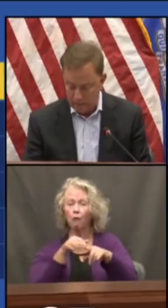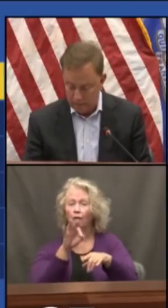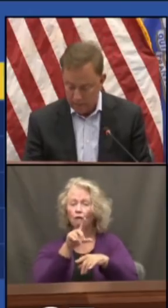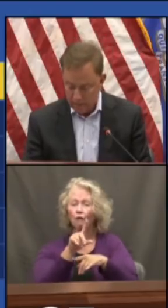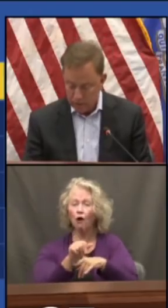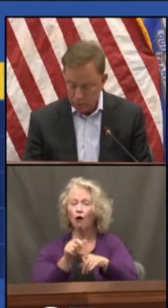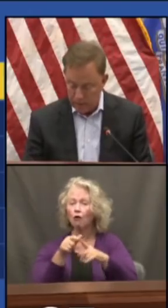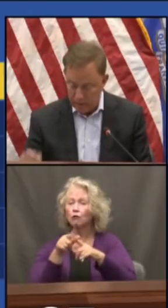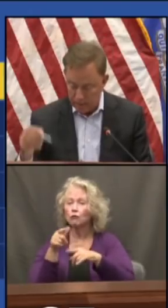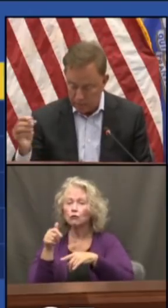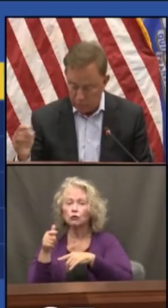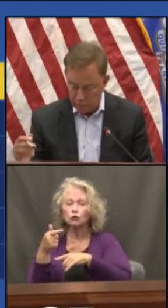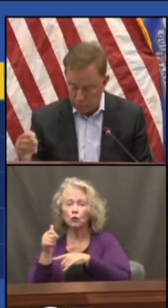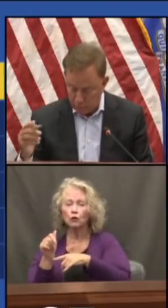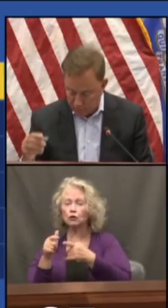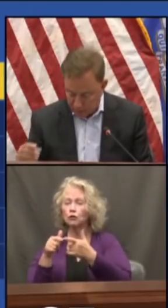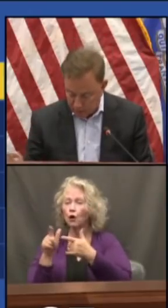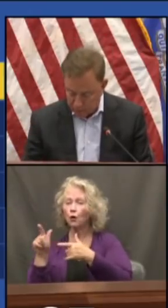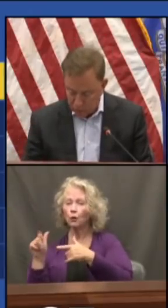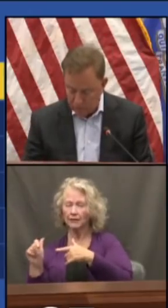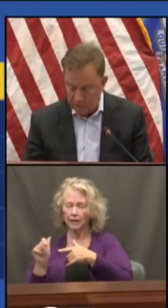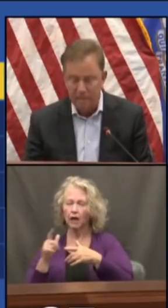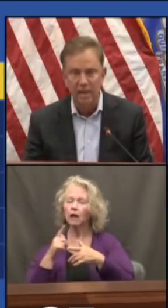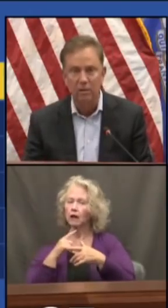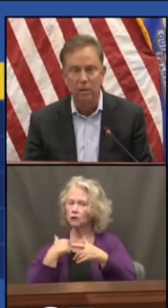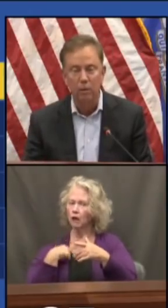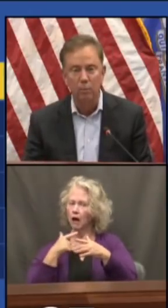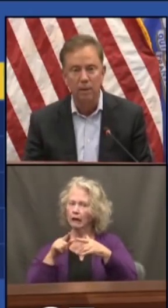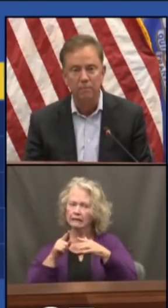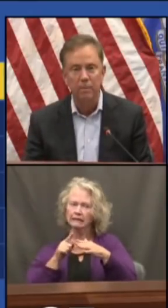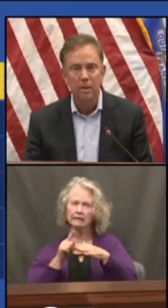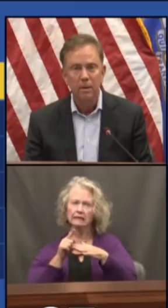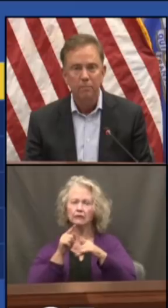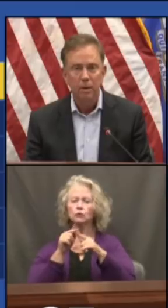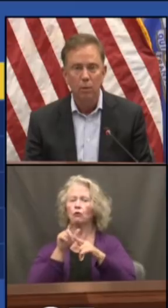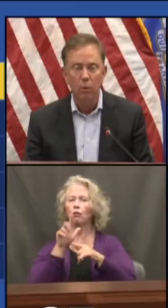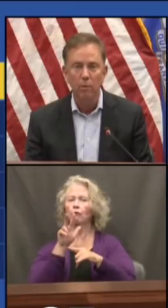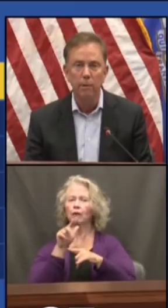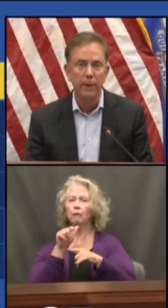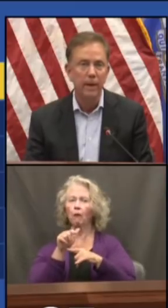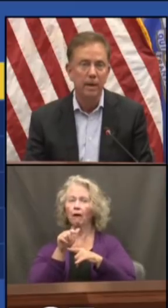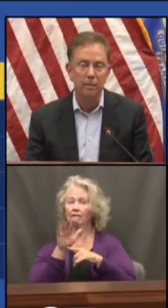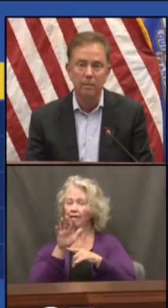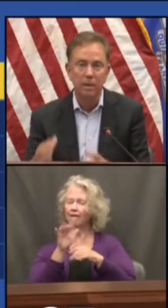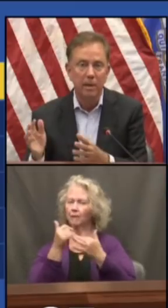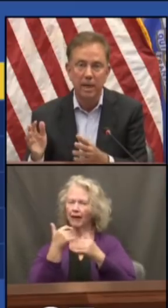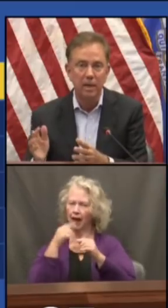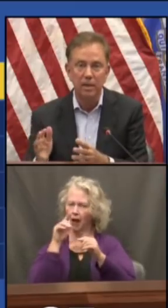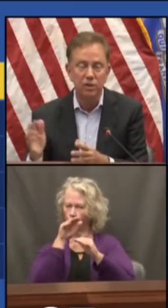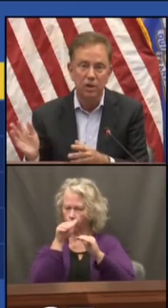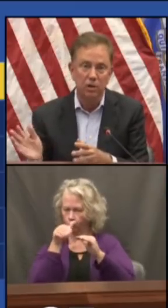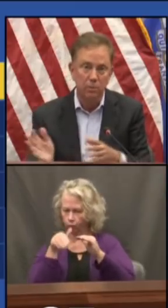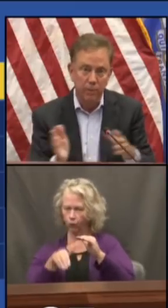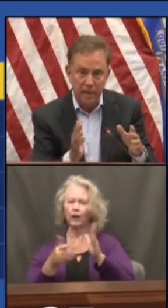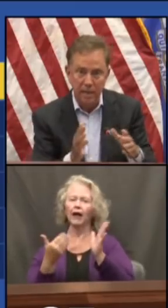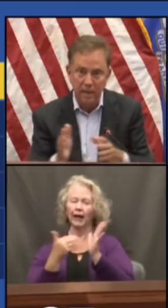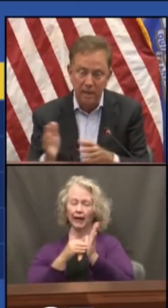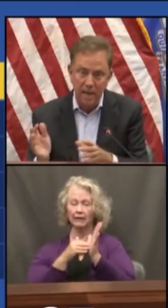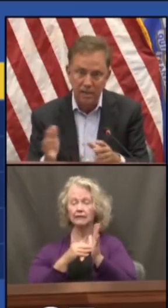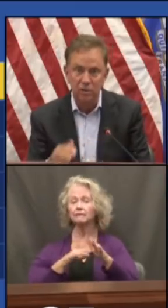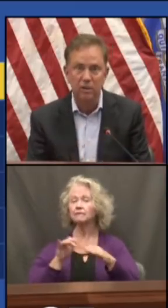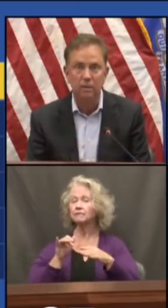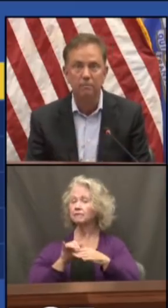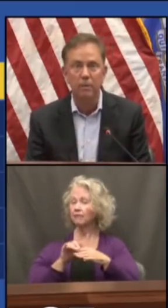Louisiana. So we got up to 3.5, trending down a little bit. Where were we at the beginning of this year when we had